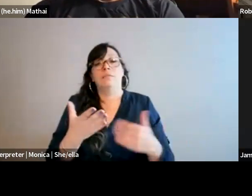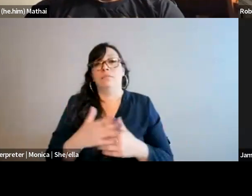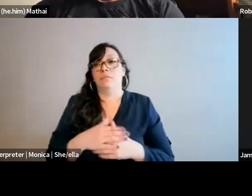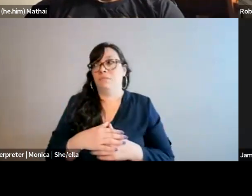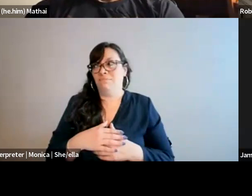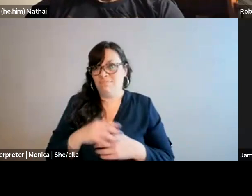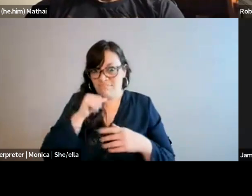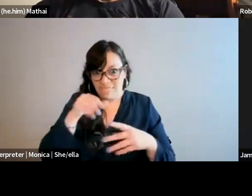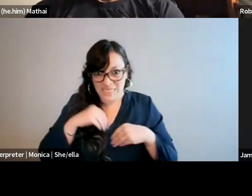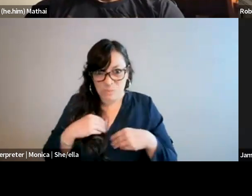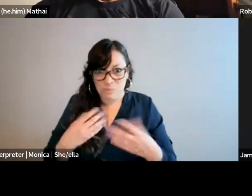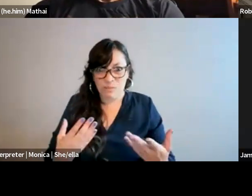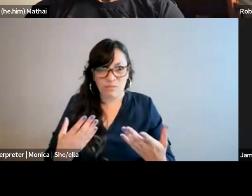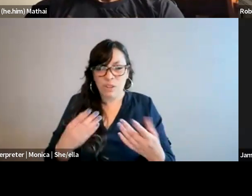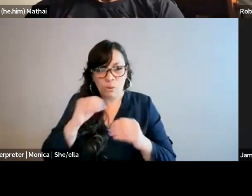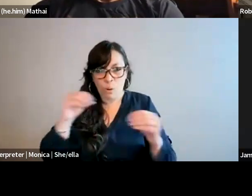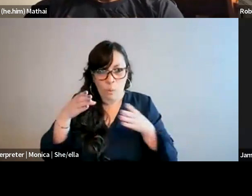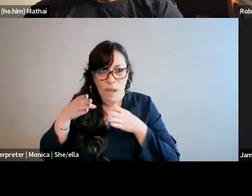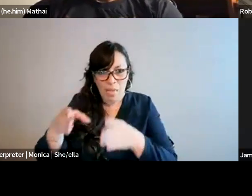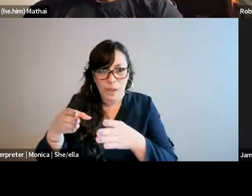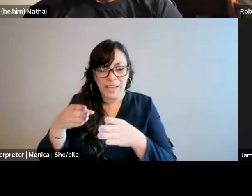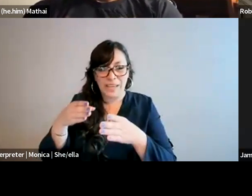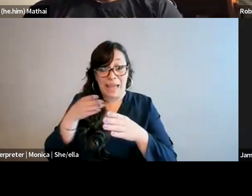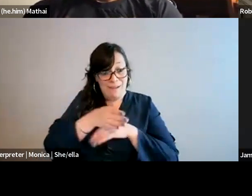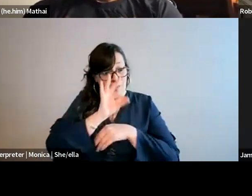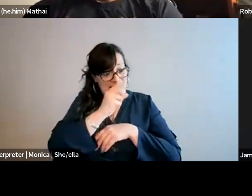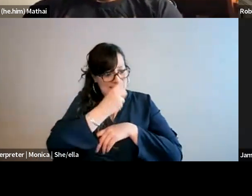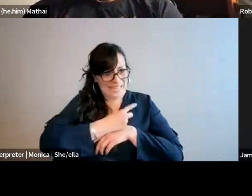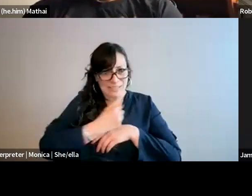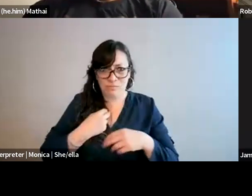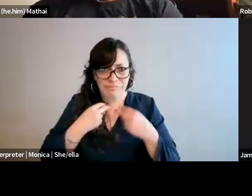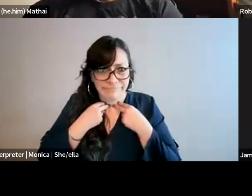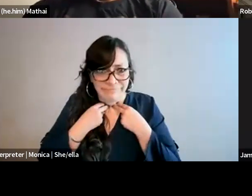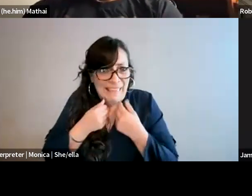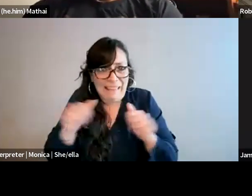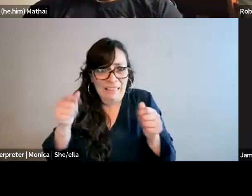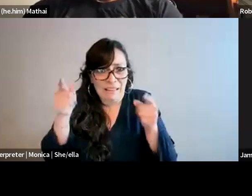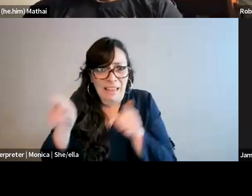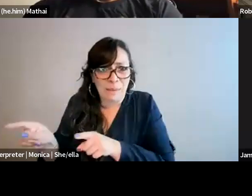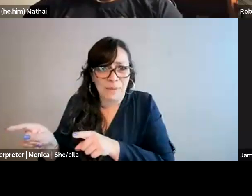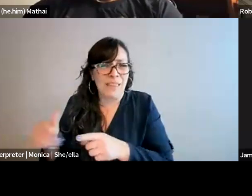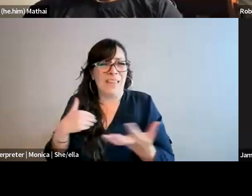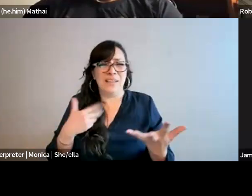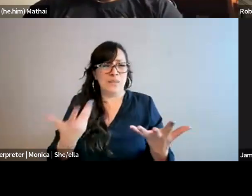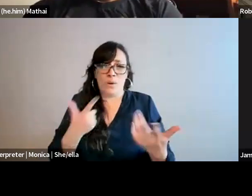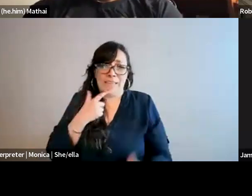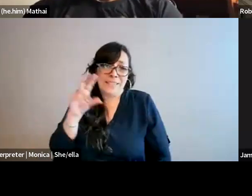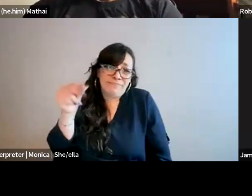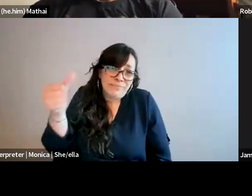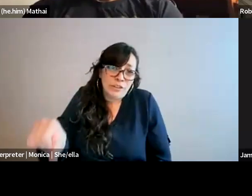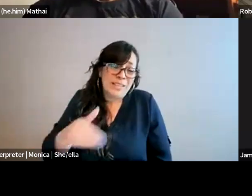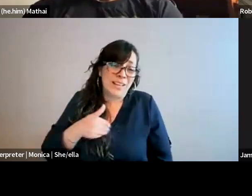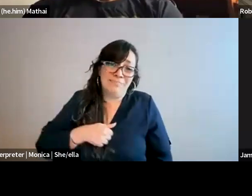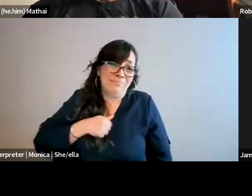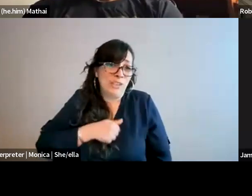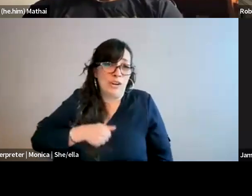no pathway to permanent supportive housing. There's no viable options for folks, right? And so they just say no,